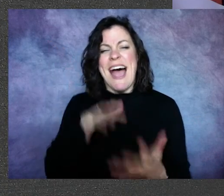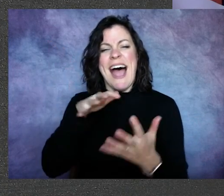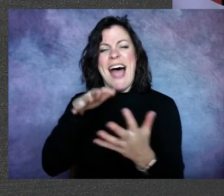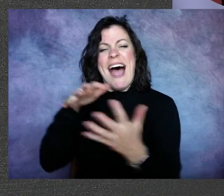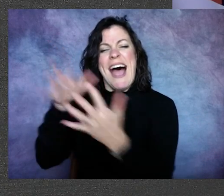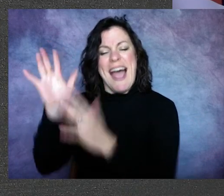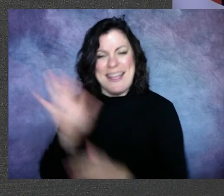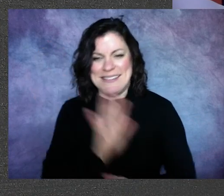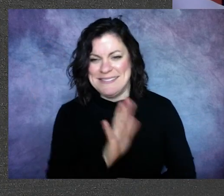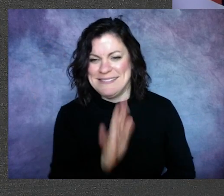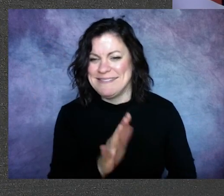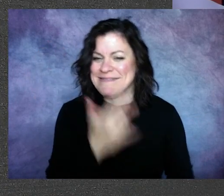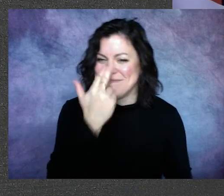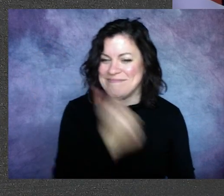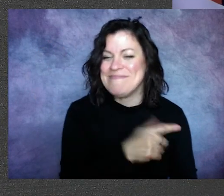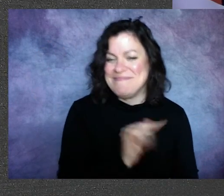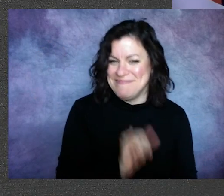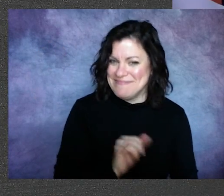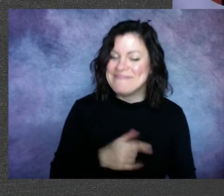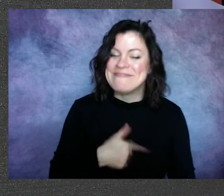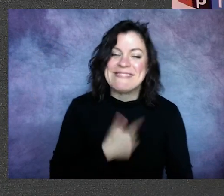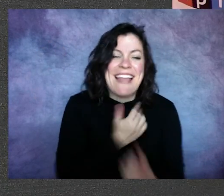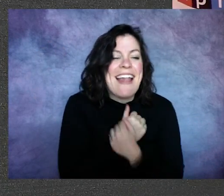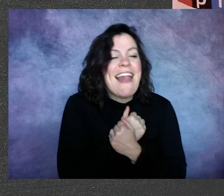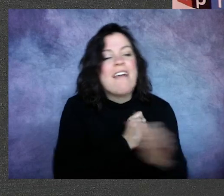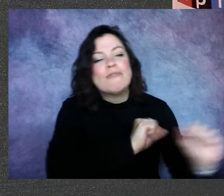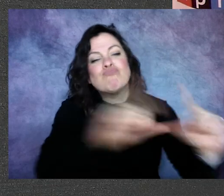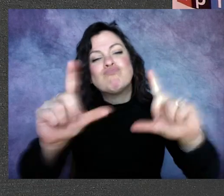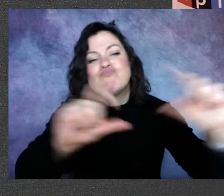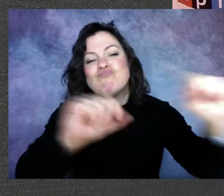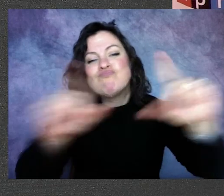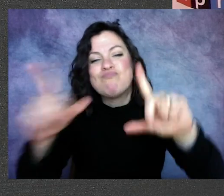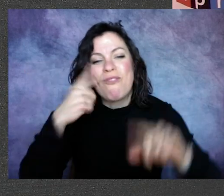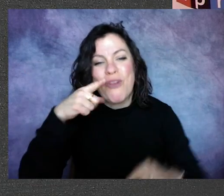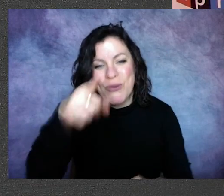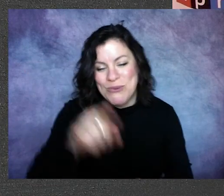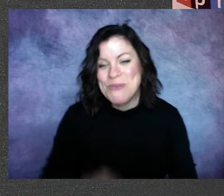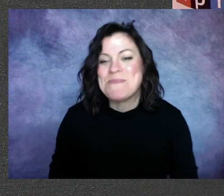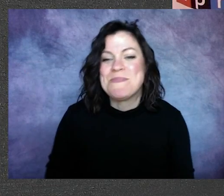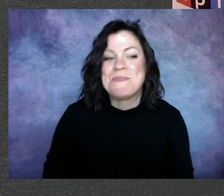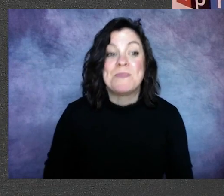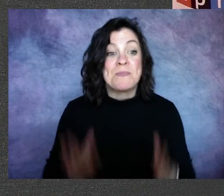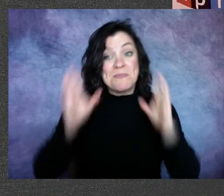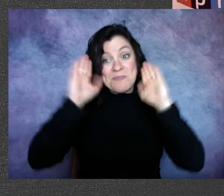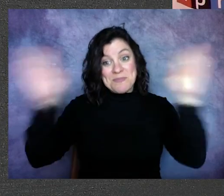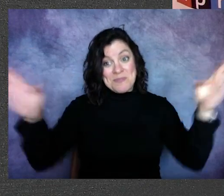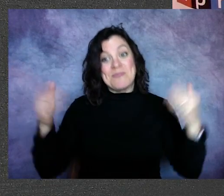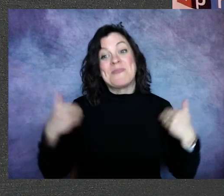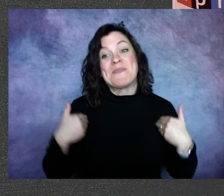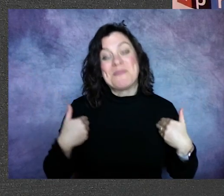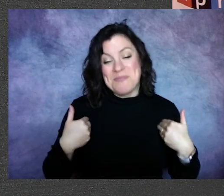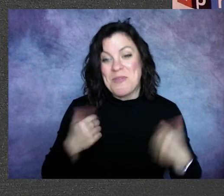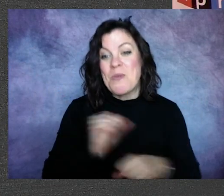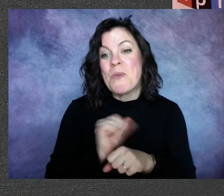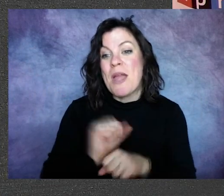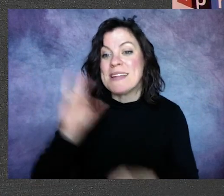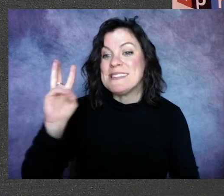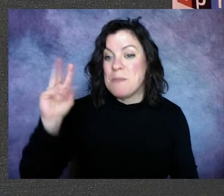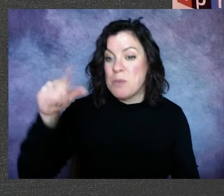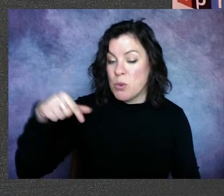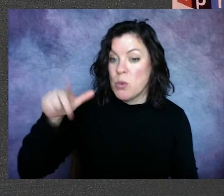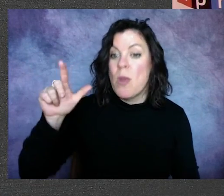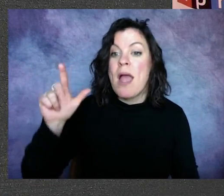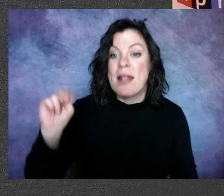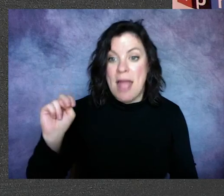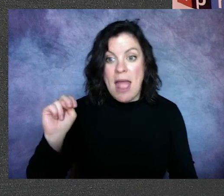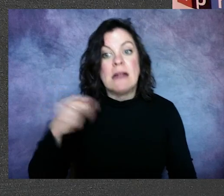I love bringing PBS Kids friends to you. Hi, my name's Larry. I'm the programmer here at WQLN on the television, which means I'm